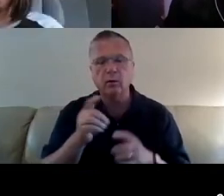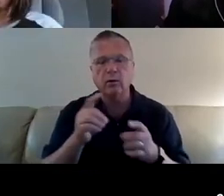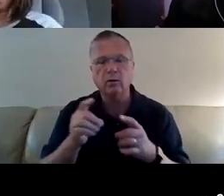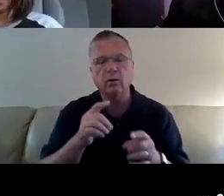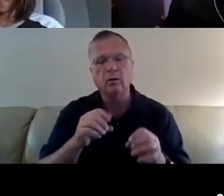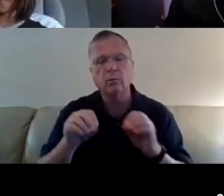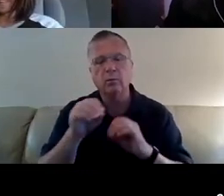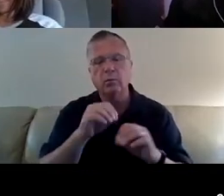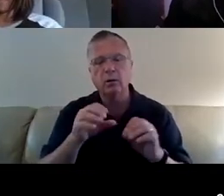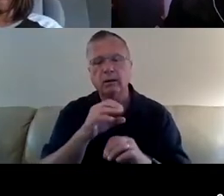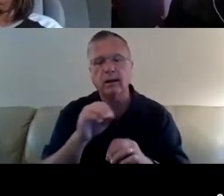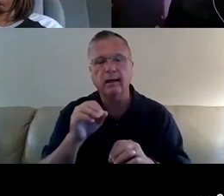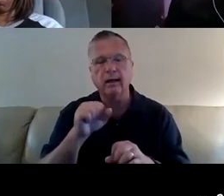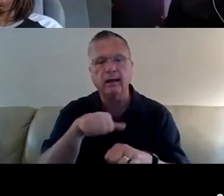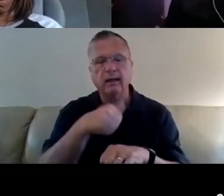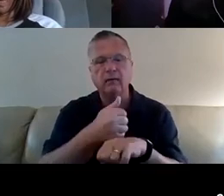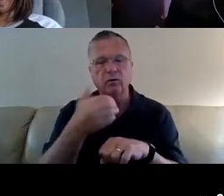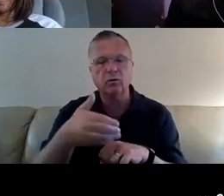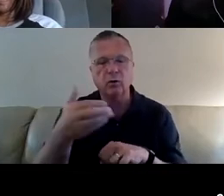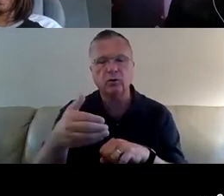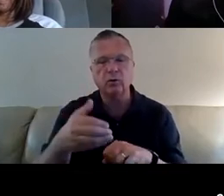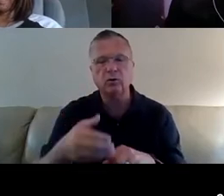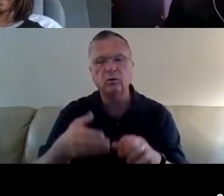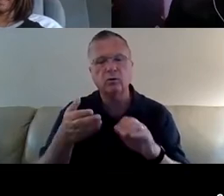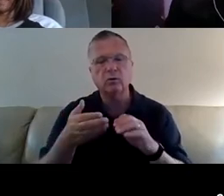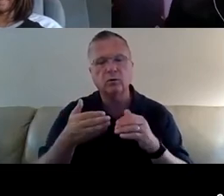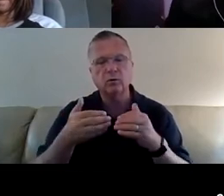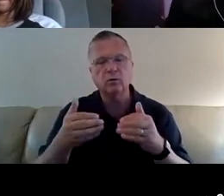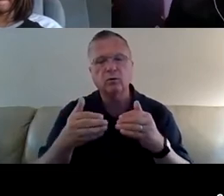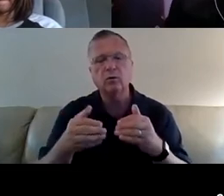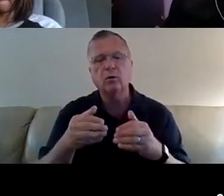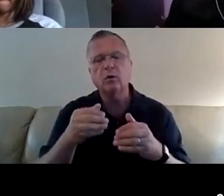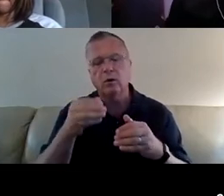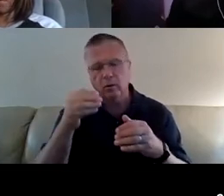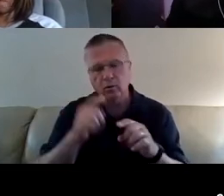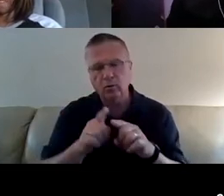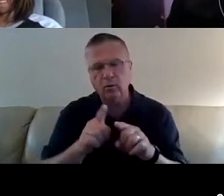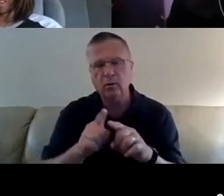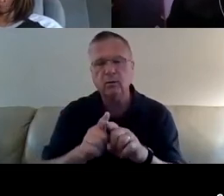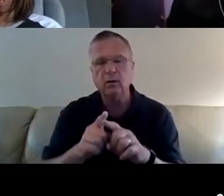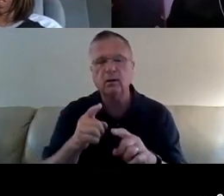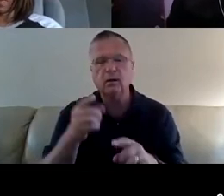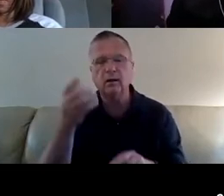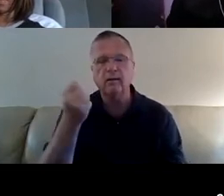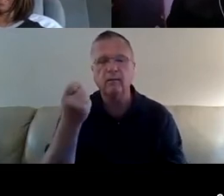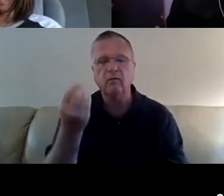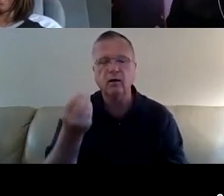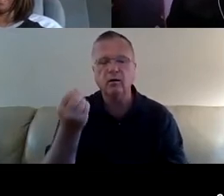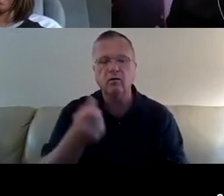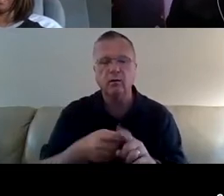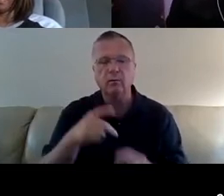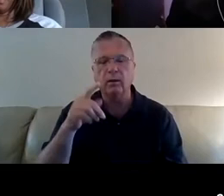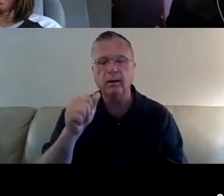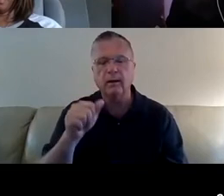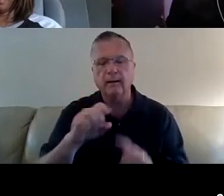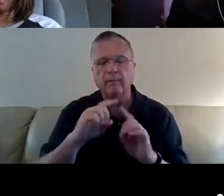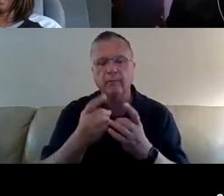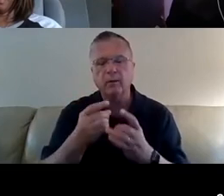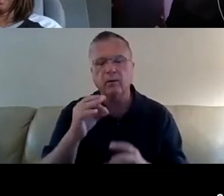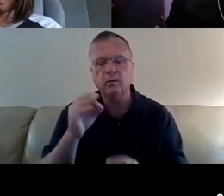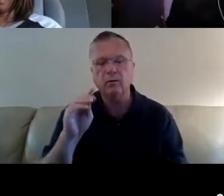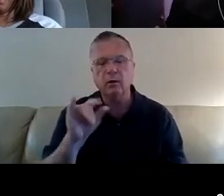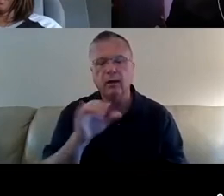and Infrastructure to execute relevant agreements to receive grant funding from the Pennsylvania Department of Community and Economic